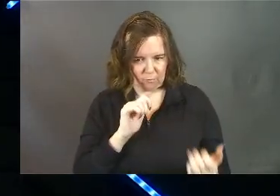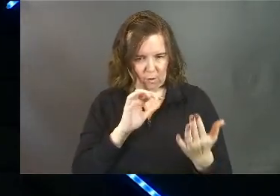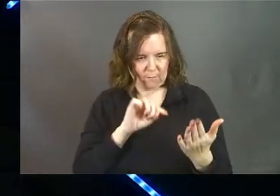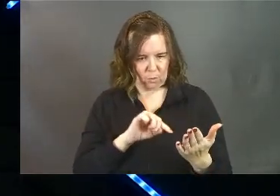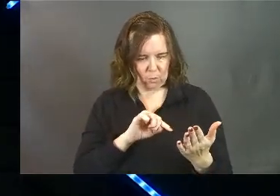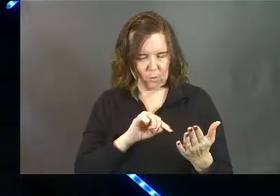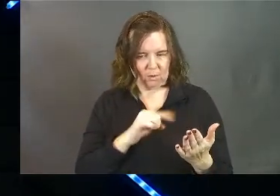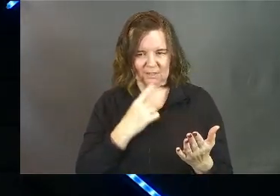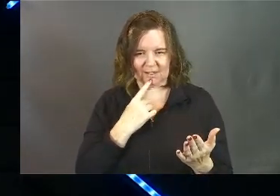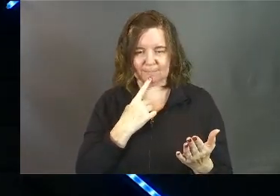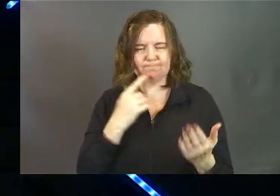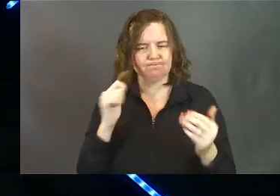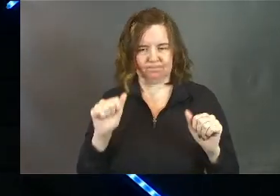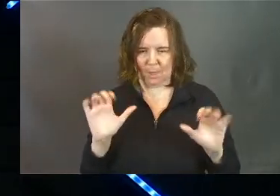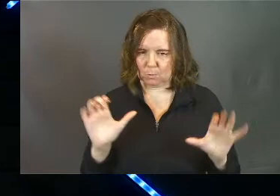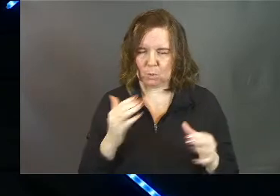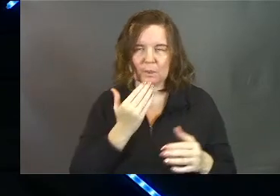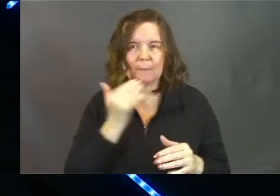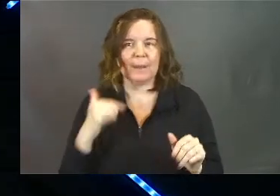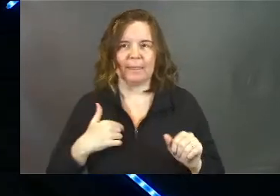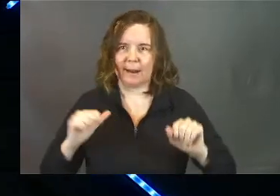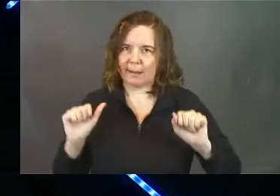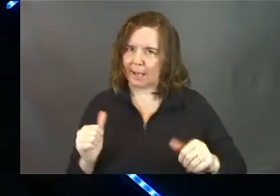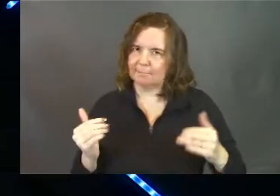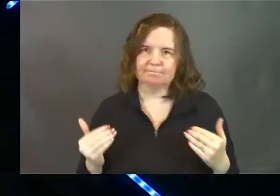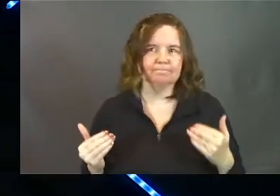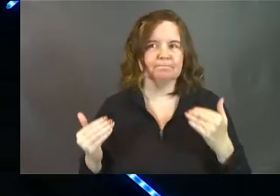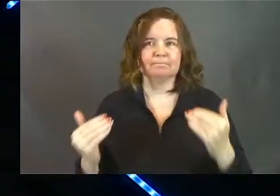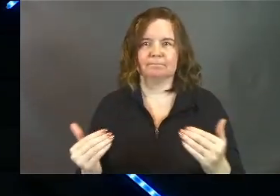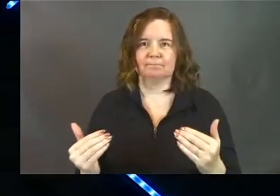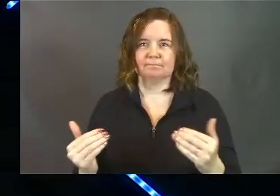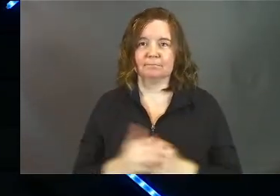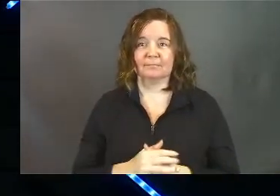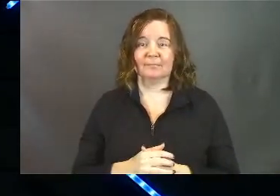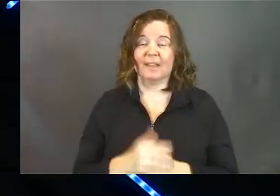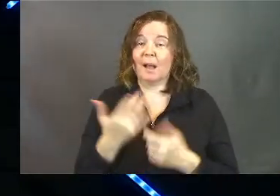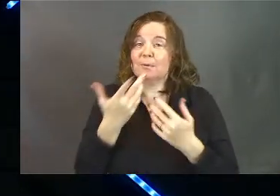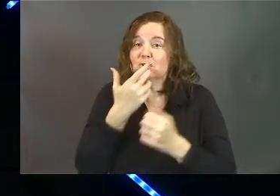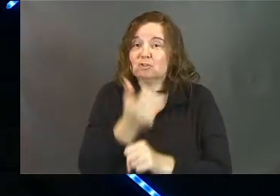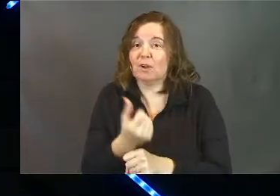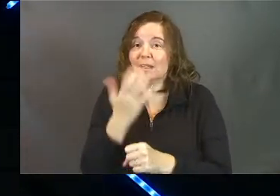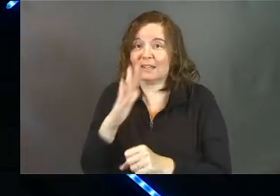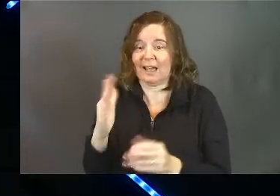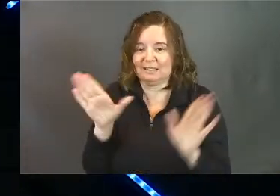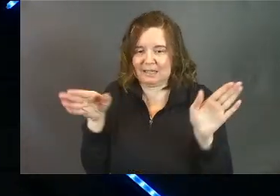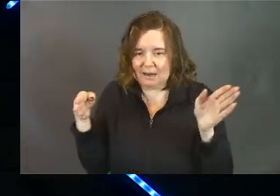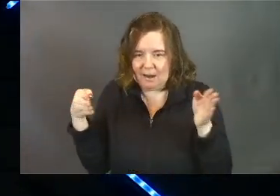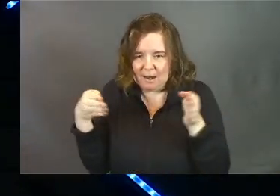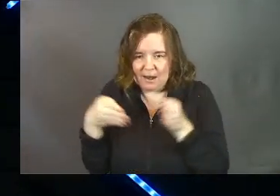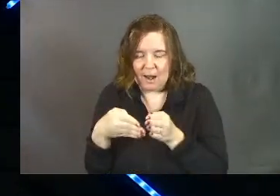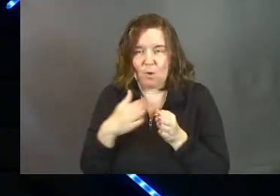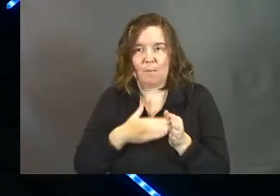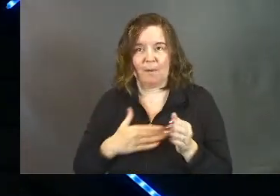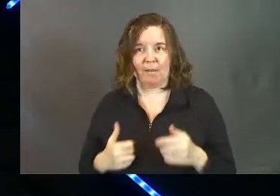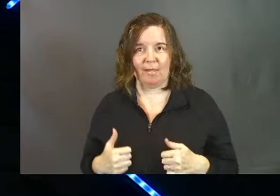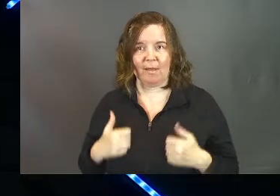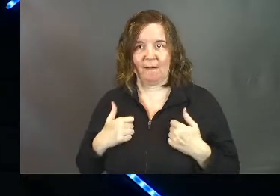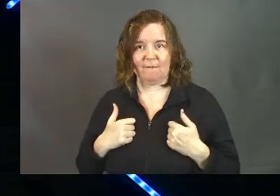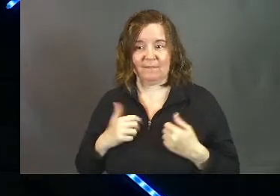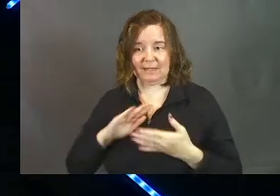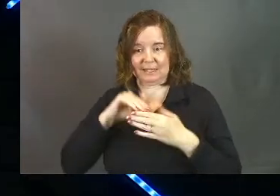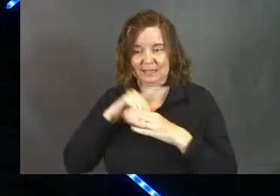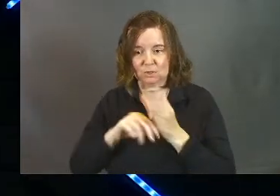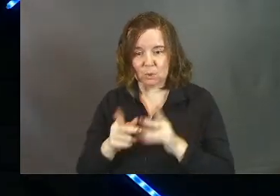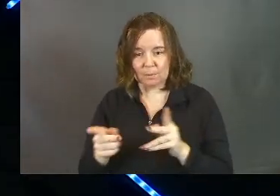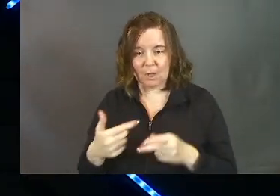you, and if you say, I'm going to do this the best that I can, and I'm going to trust that God's going to narrow the focus of my life into